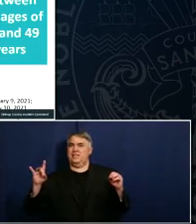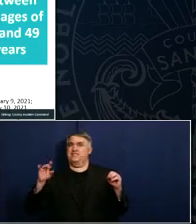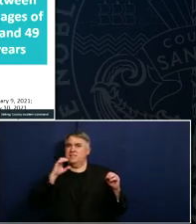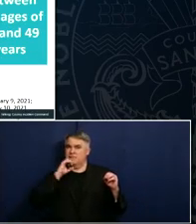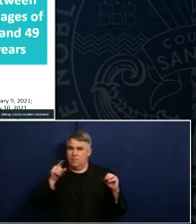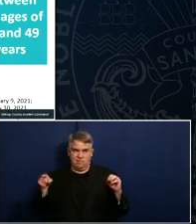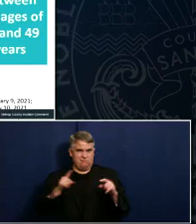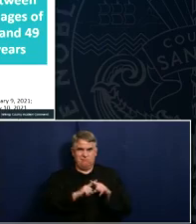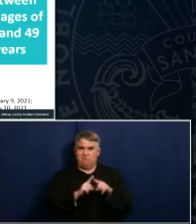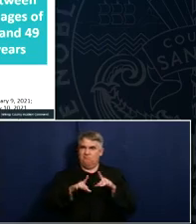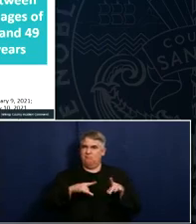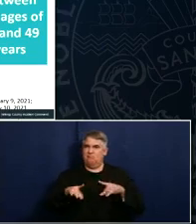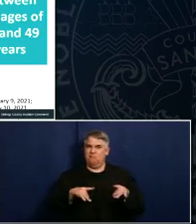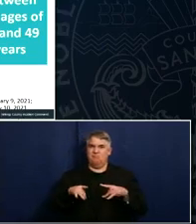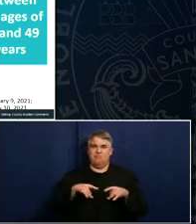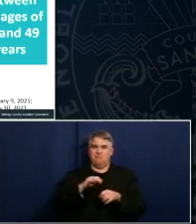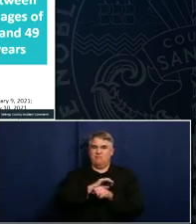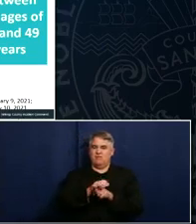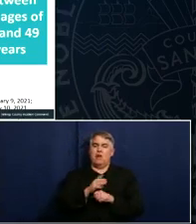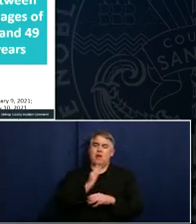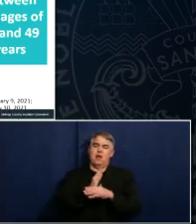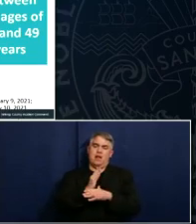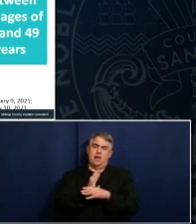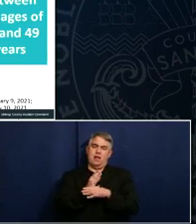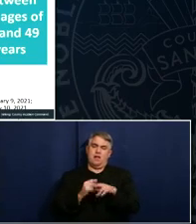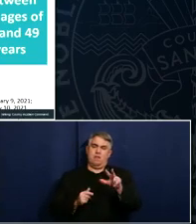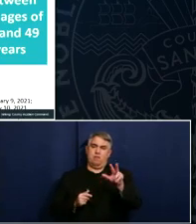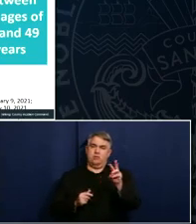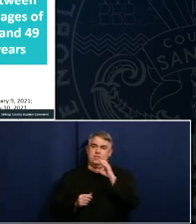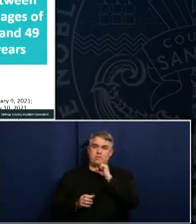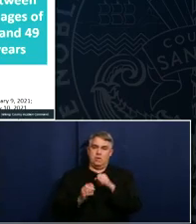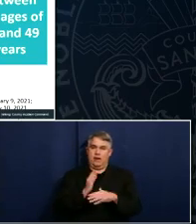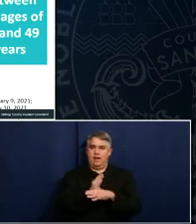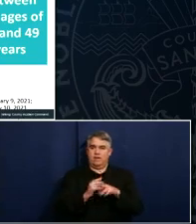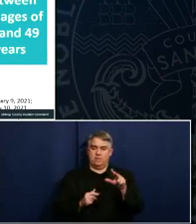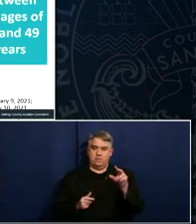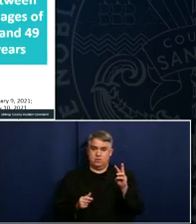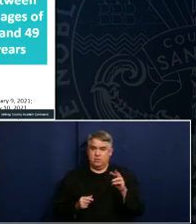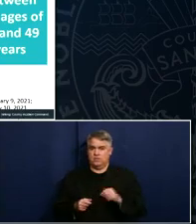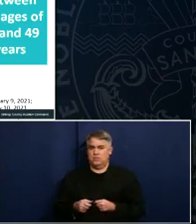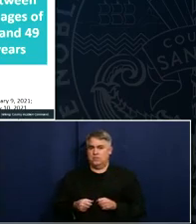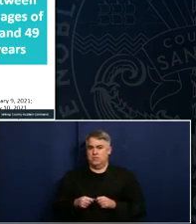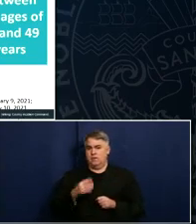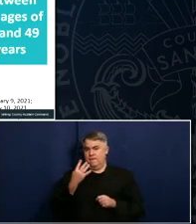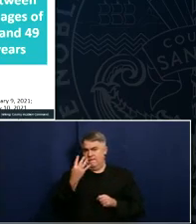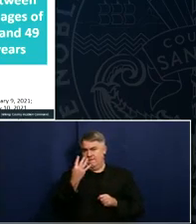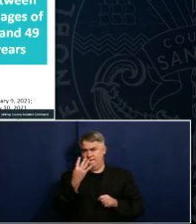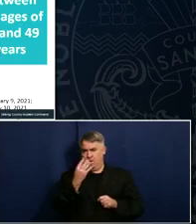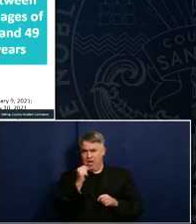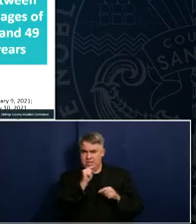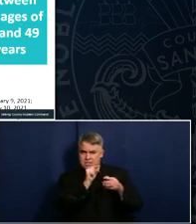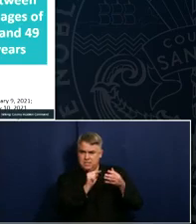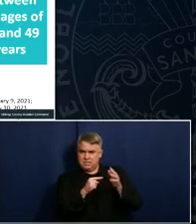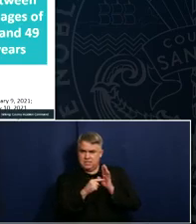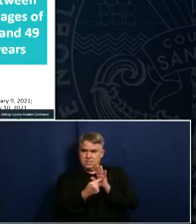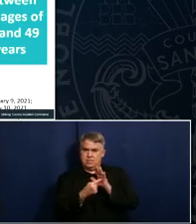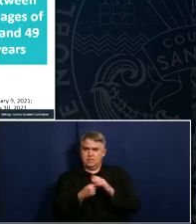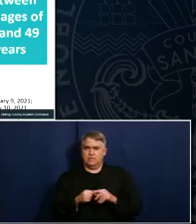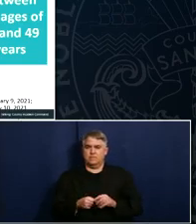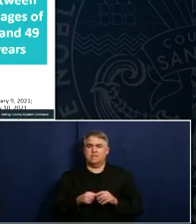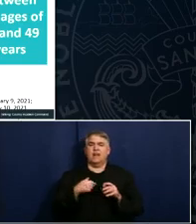or medium age, rather, is 36 years of age for cases. Our gender